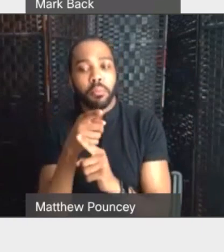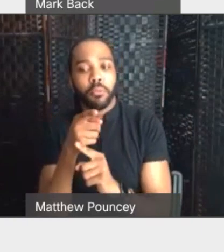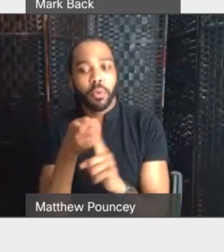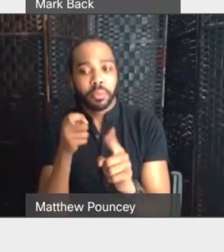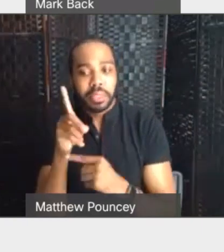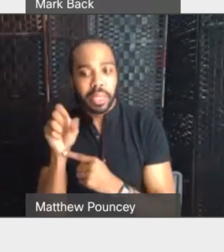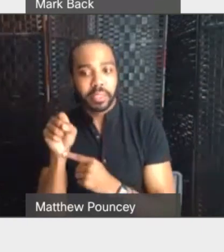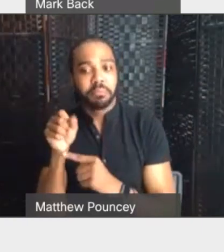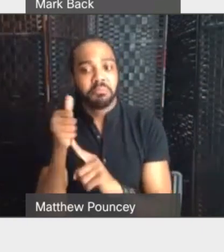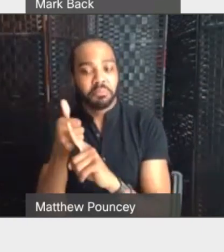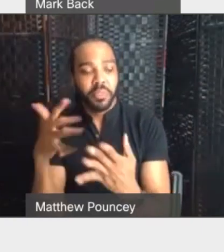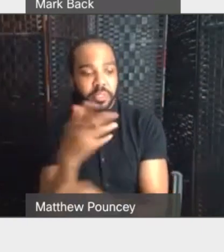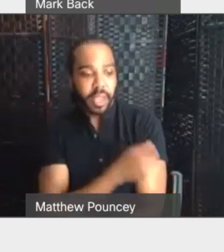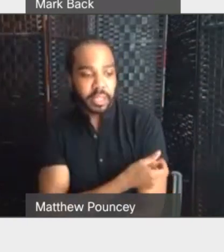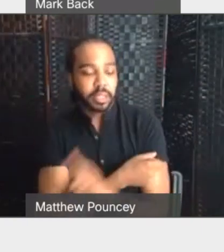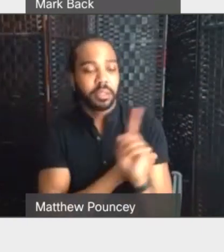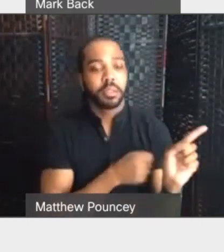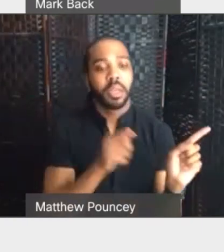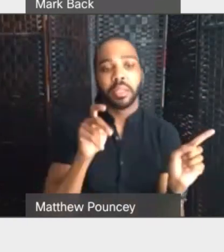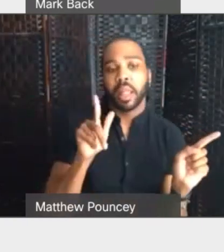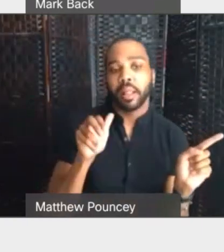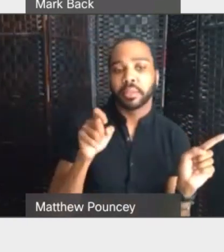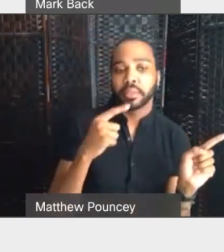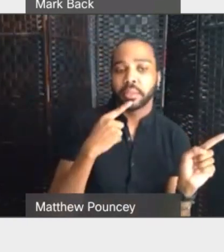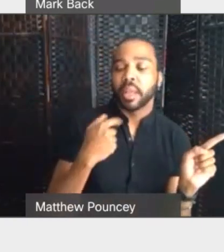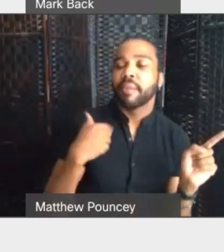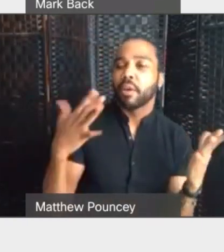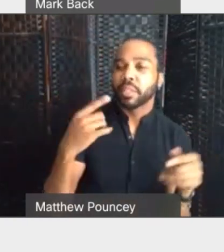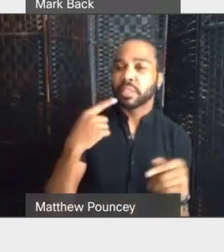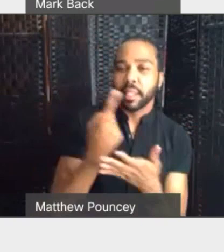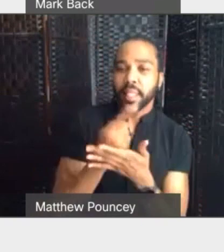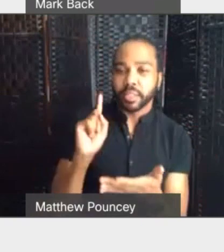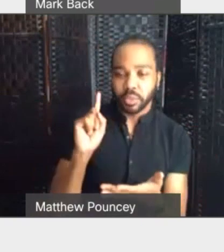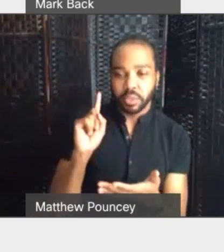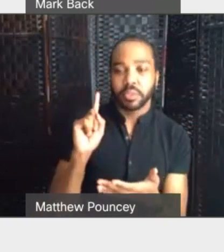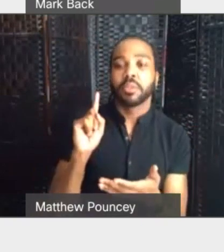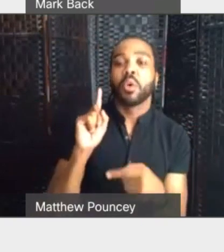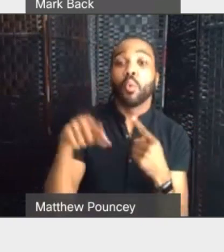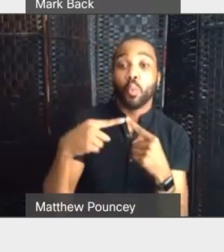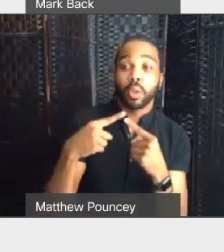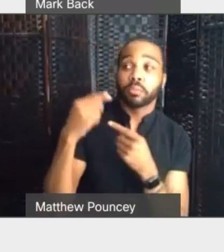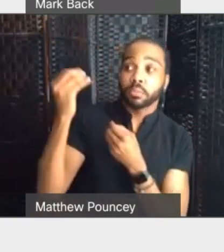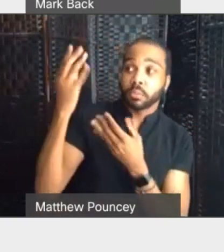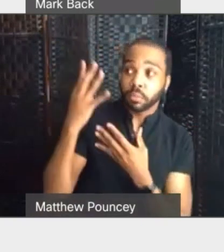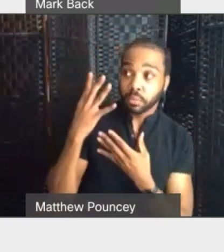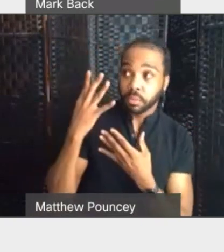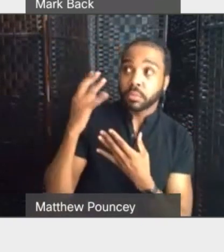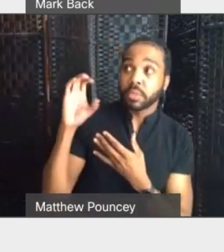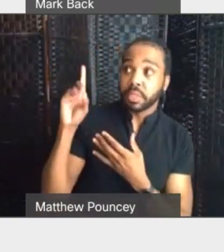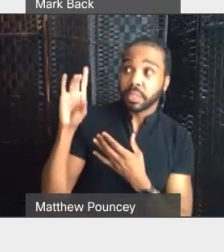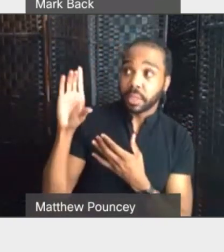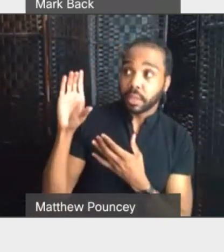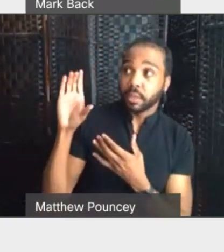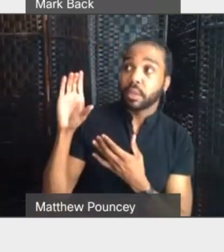So I think, like I said last week, we're constantly updating guidance as it gets released by the CDC and evaluating